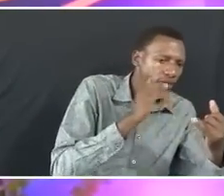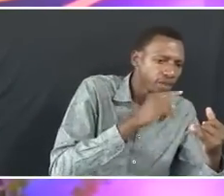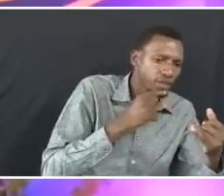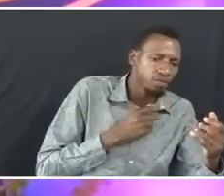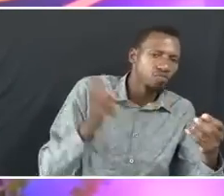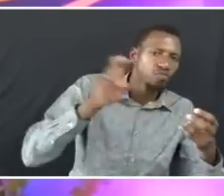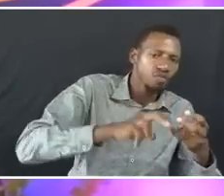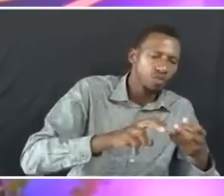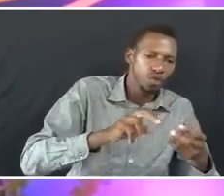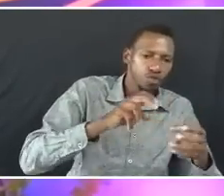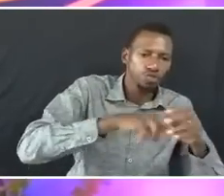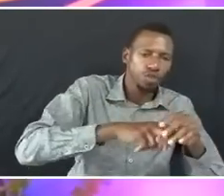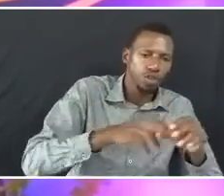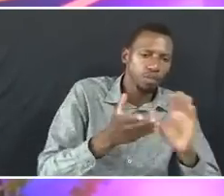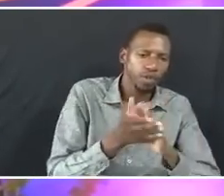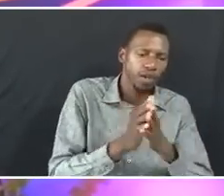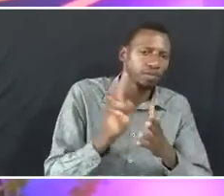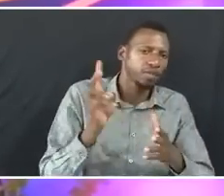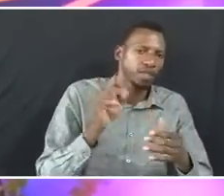mwenyewe.